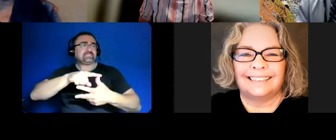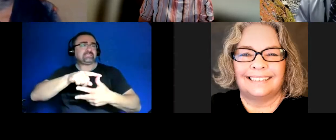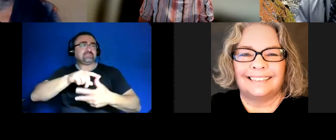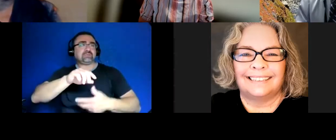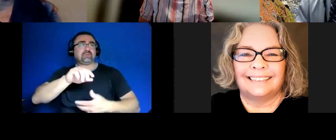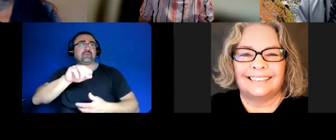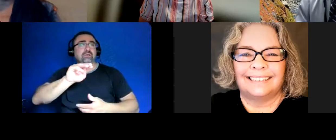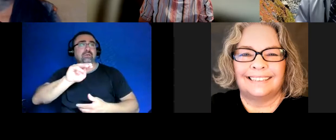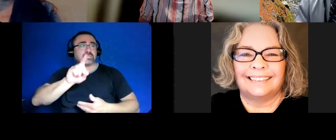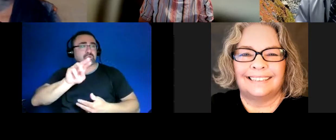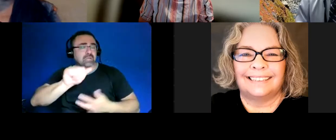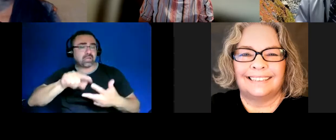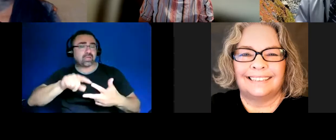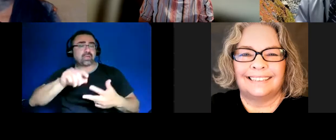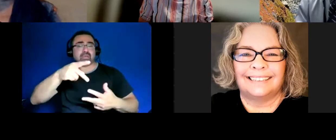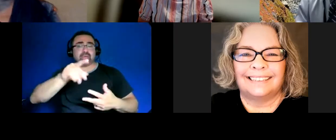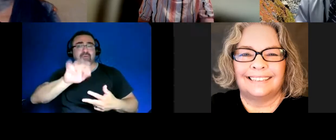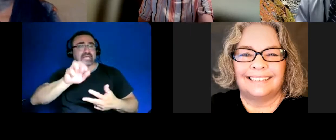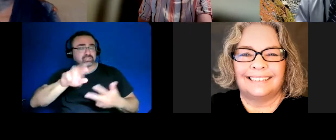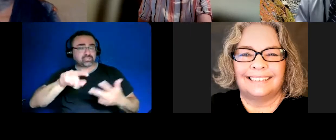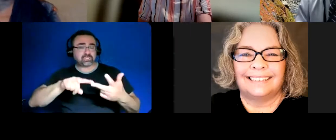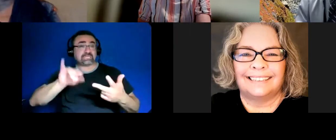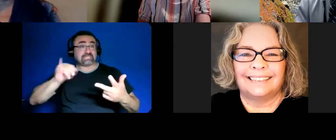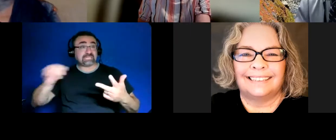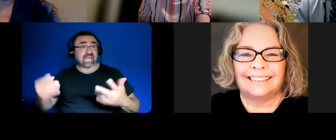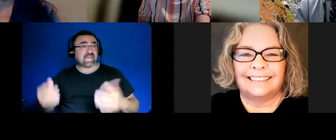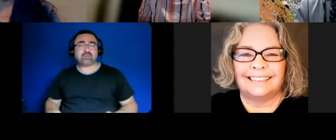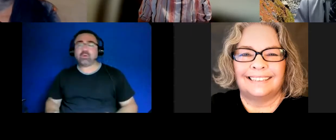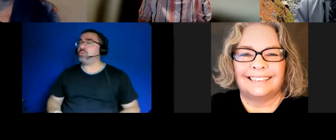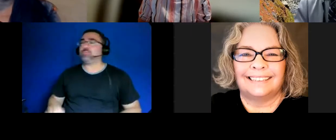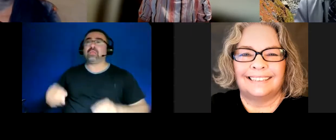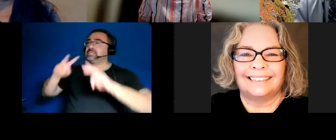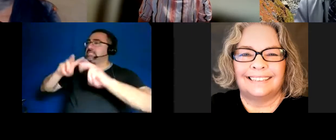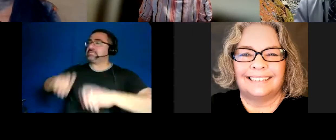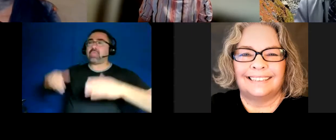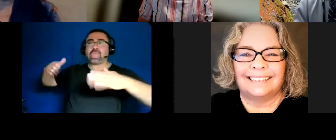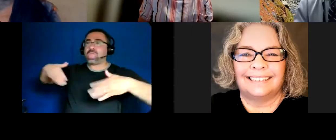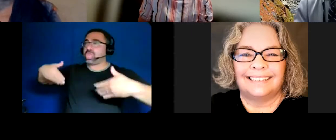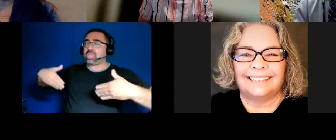We have not done that assessment yet because in order to